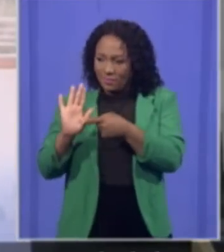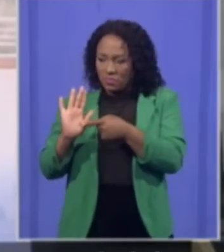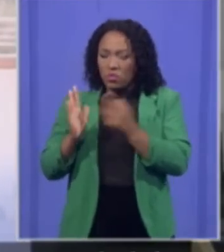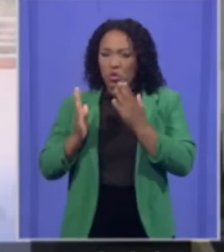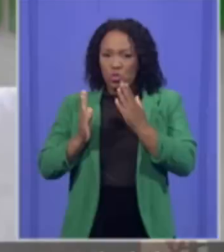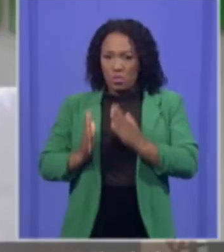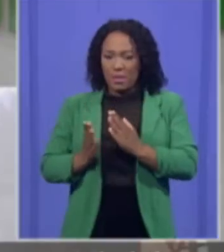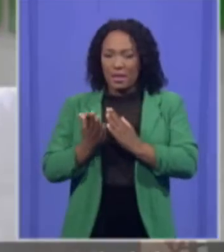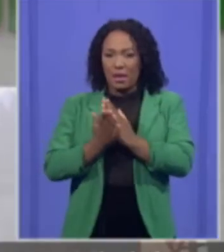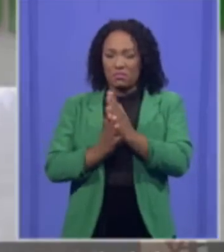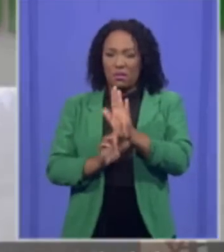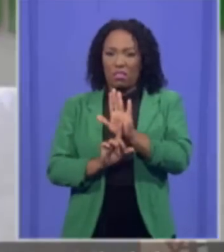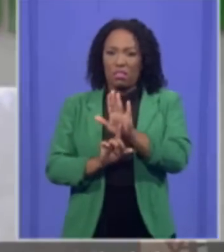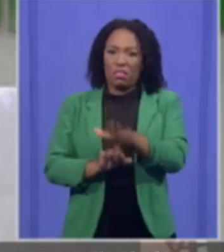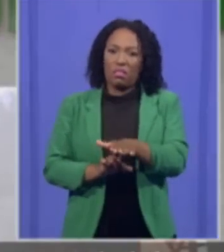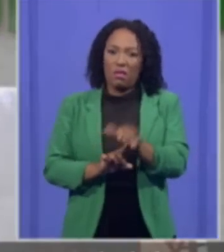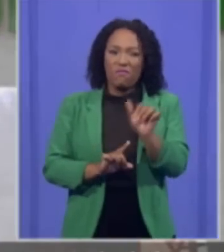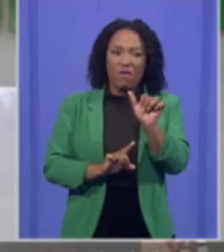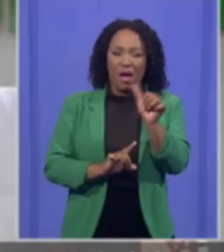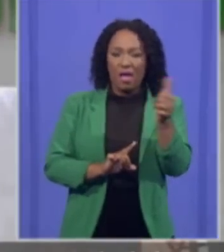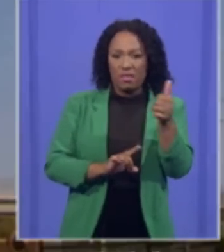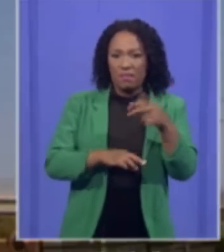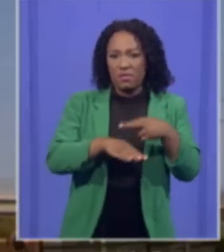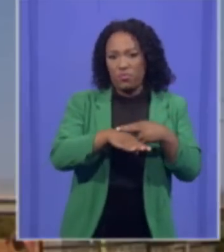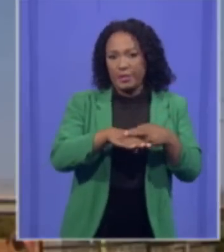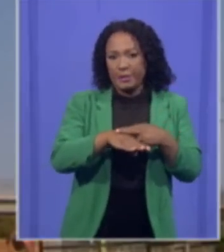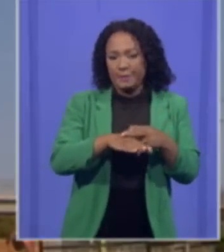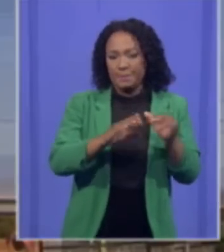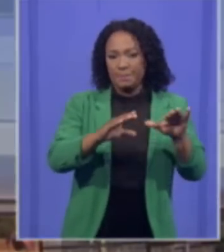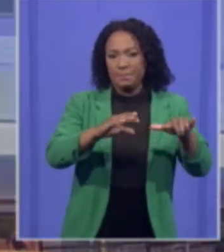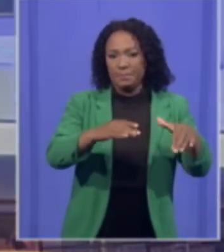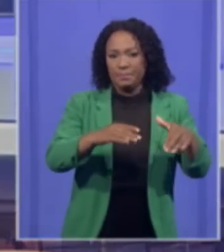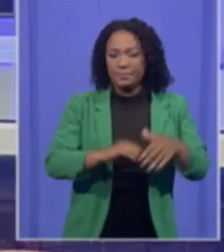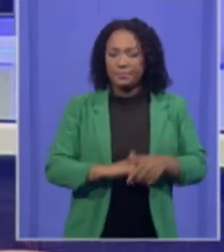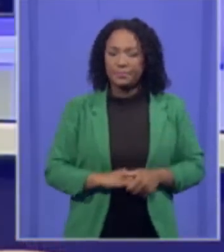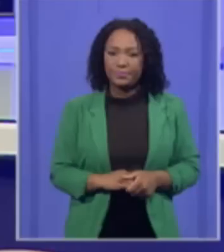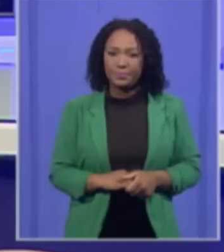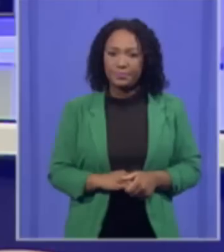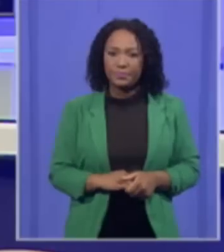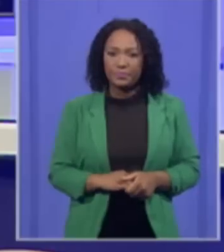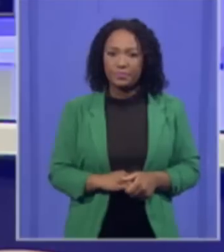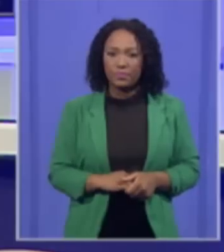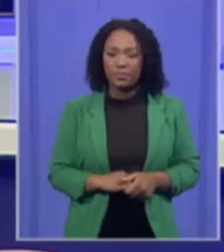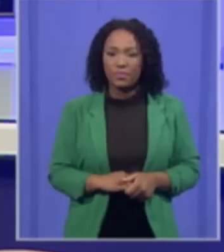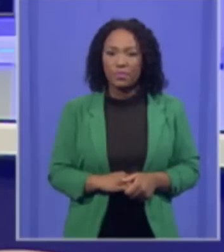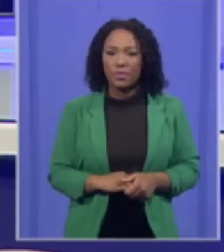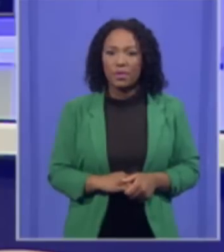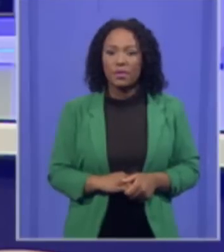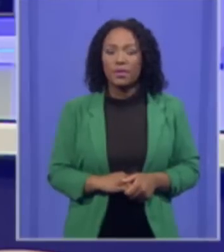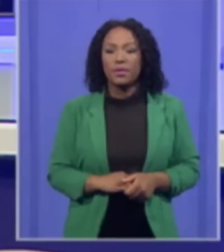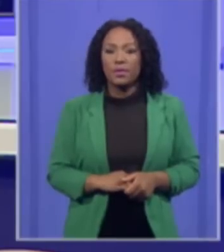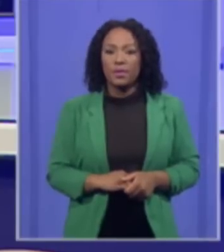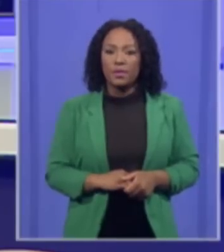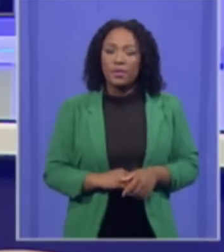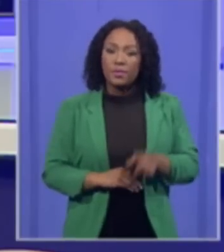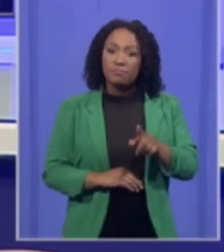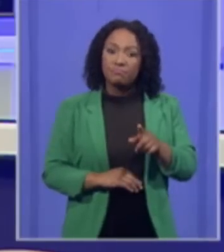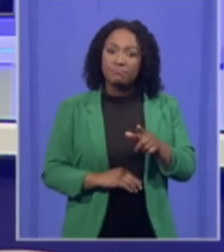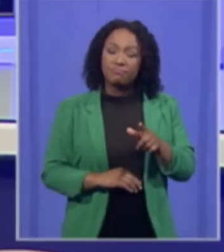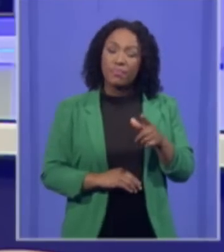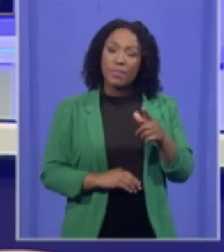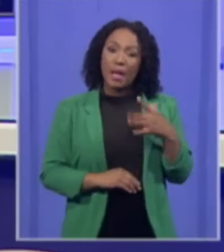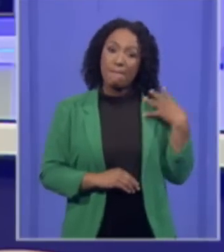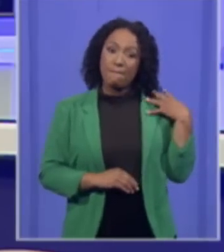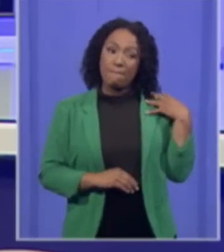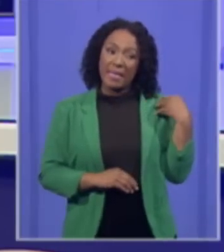botho go merafe e mengwe mo nageng. Kabinete e nyakišiša dikgonagalo tša go